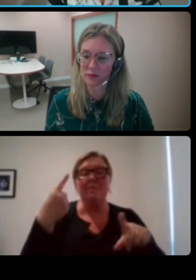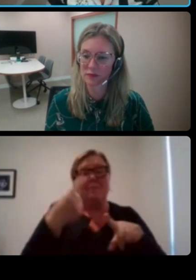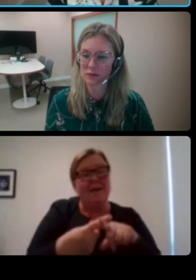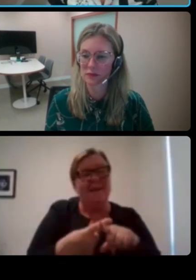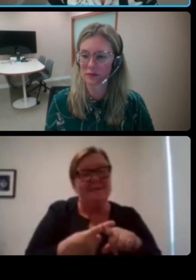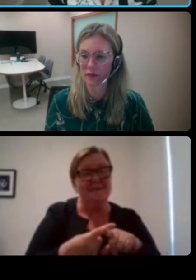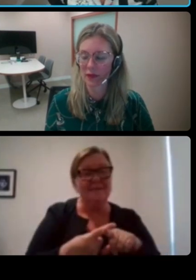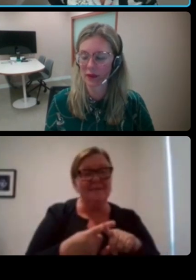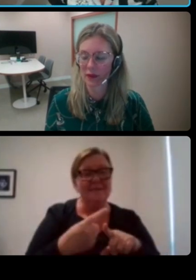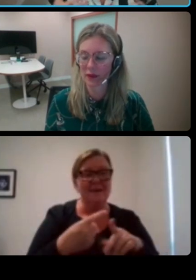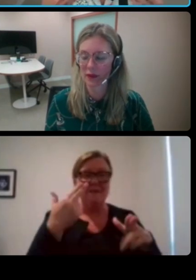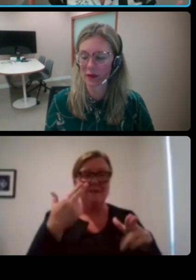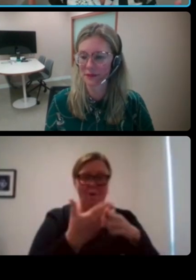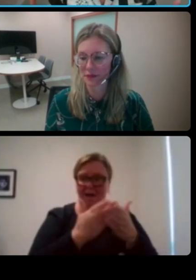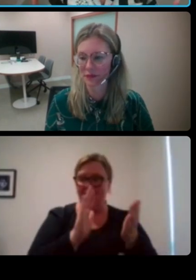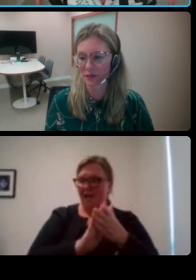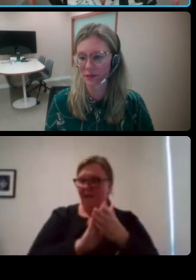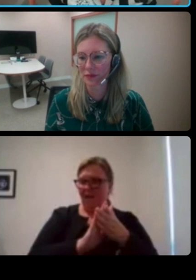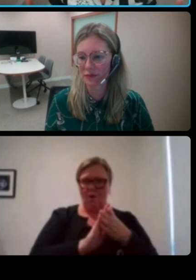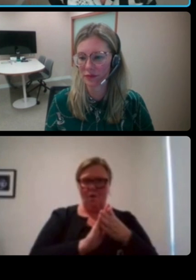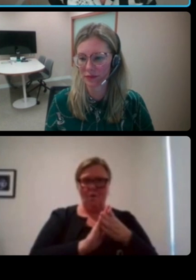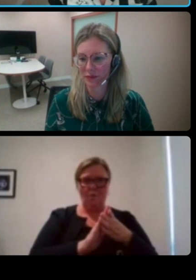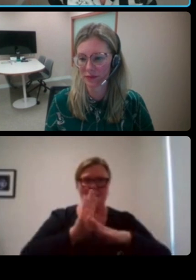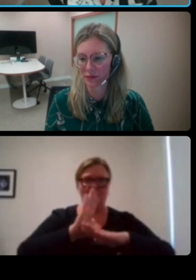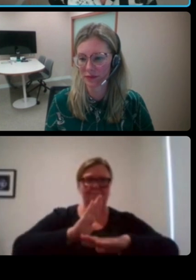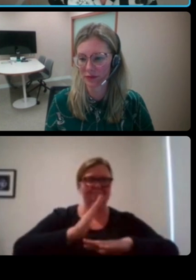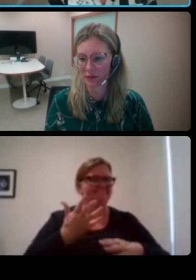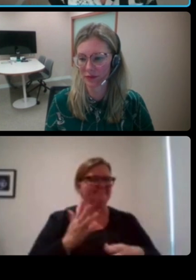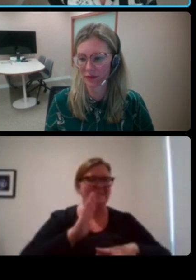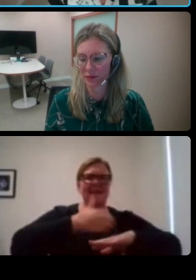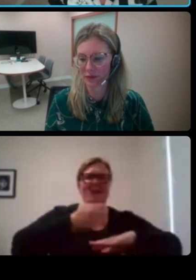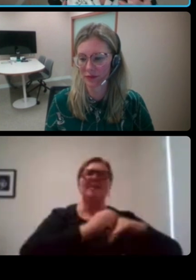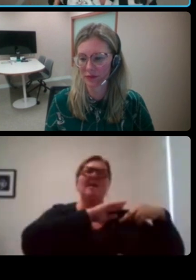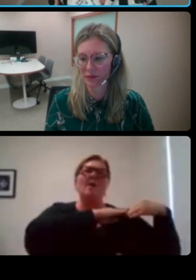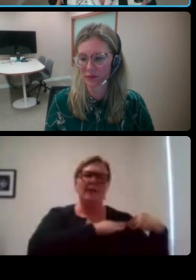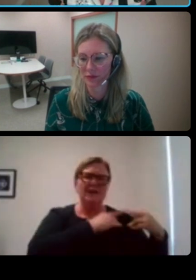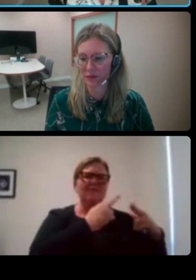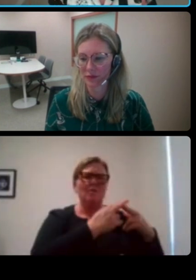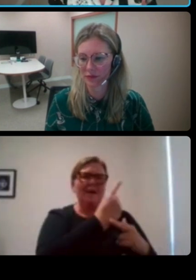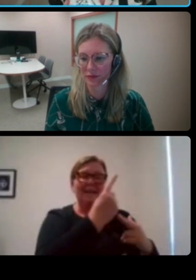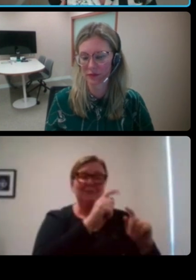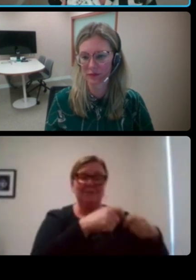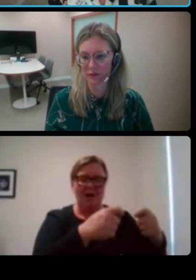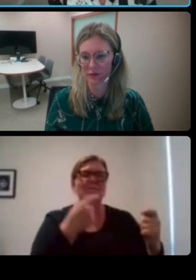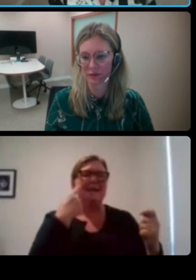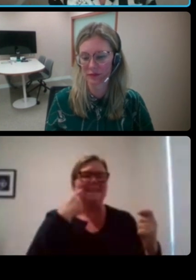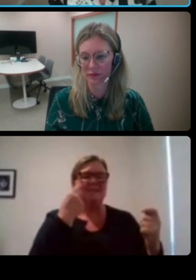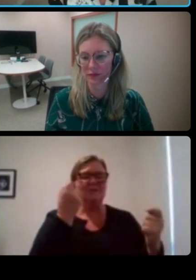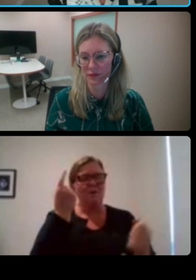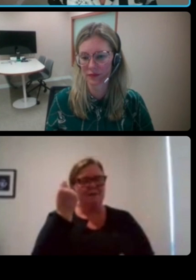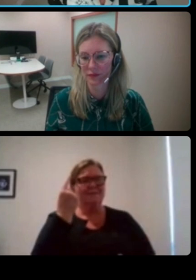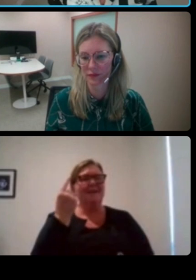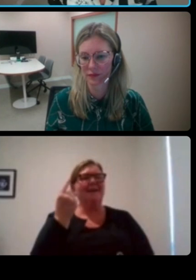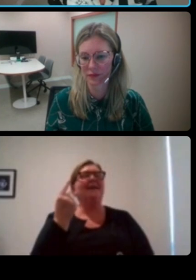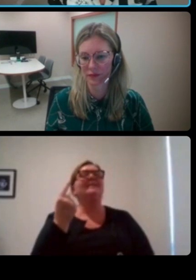you will, in terms of the way we're going to be setting up the obligations and provider, it'll be much easier to navigate and understand what